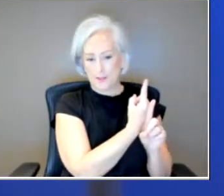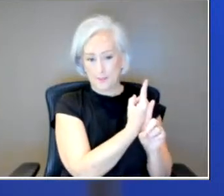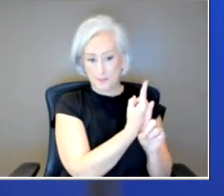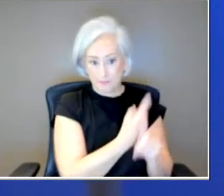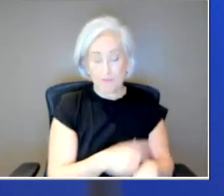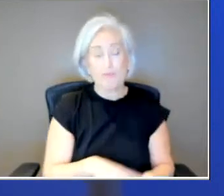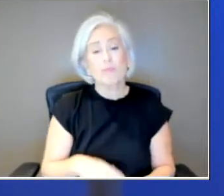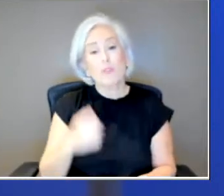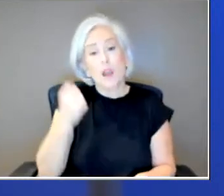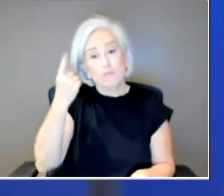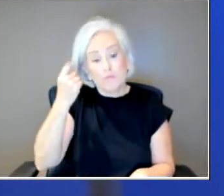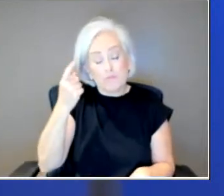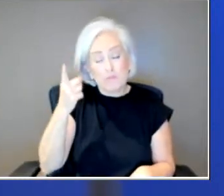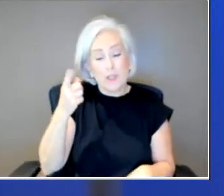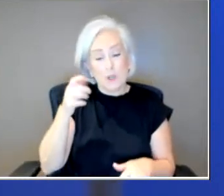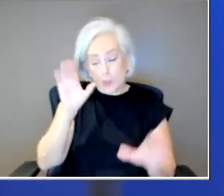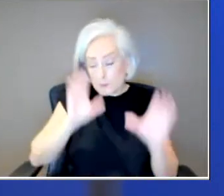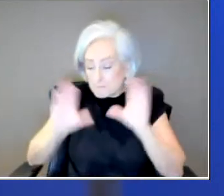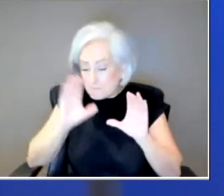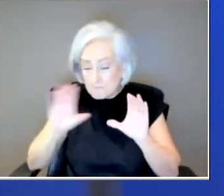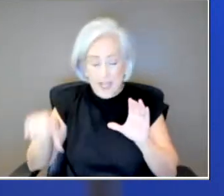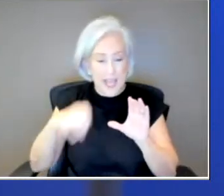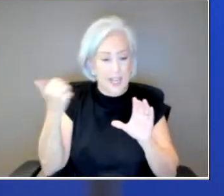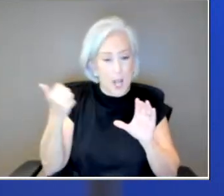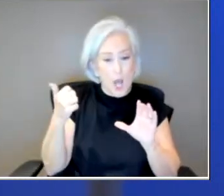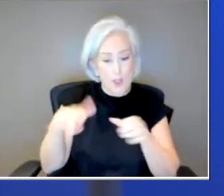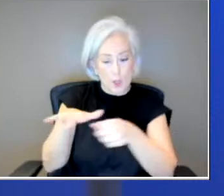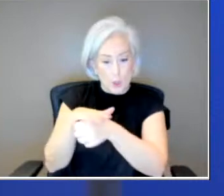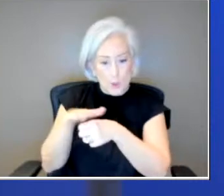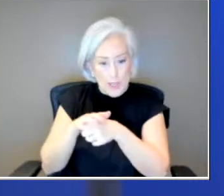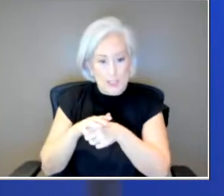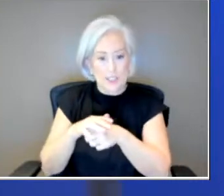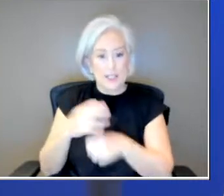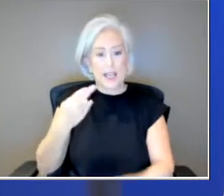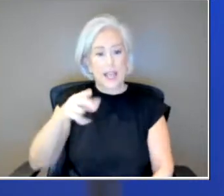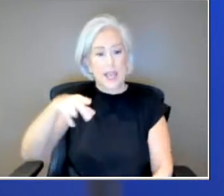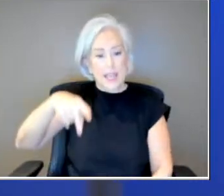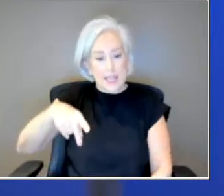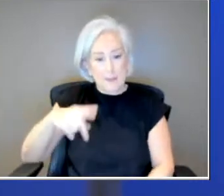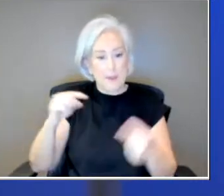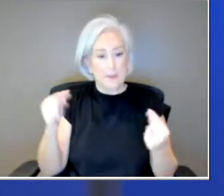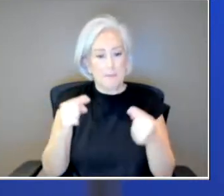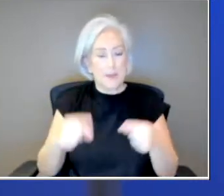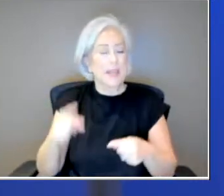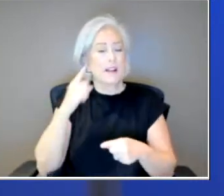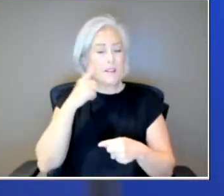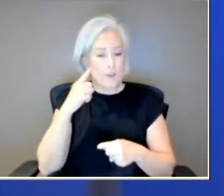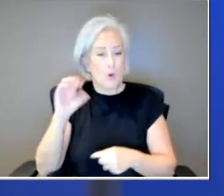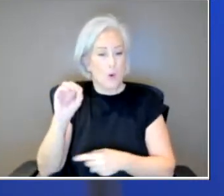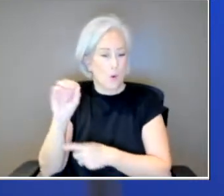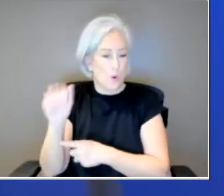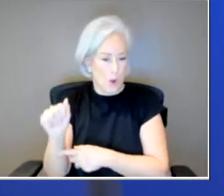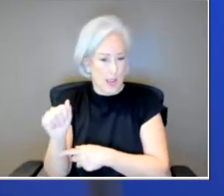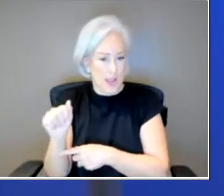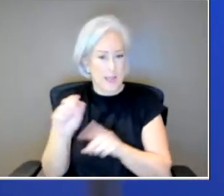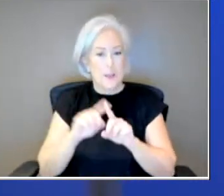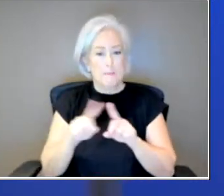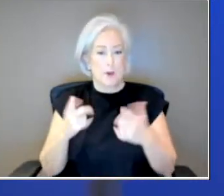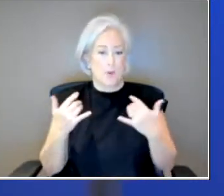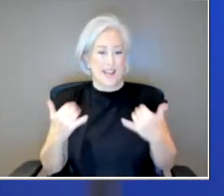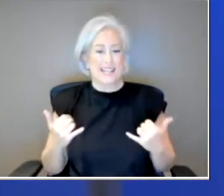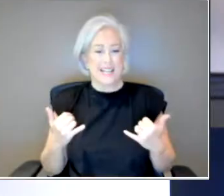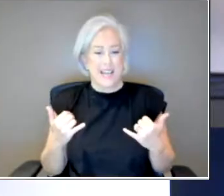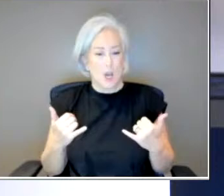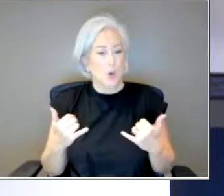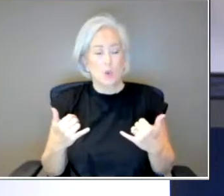to other locations. There are some trials out there for hip pain for osteoarthritis, but other forms of arthritis right now are kind of contraindicated to do this